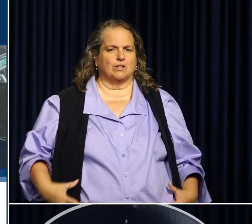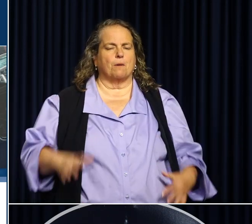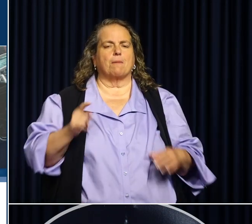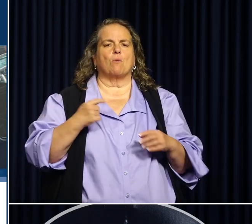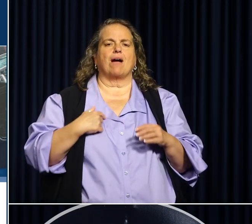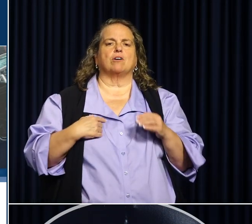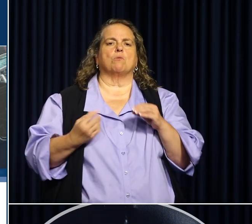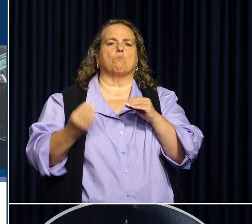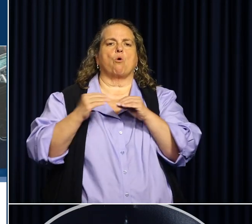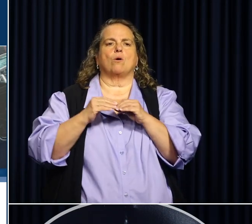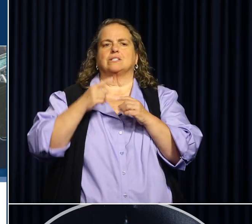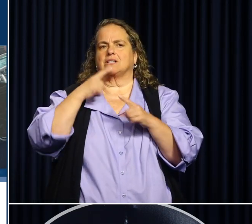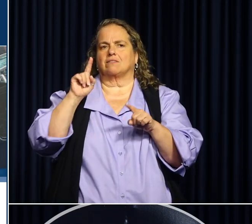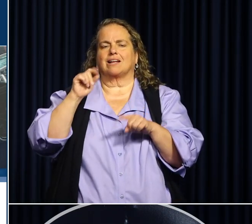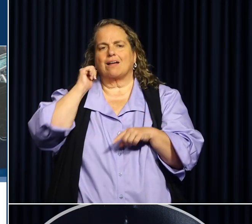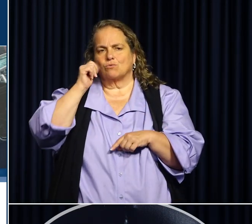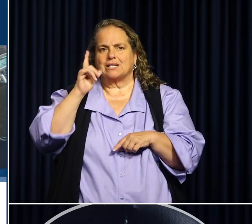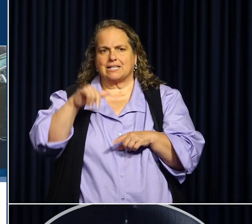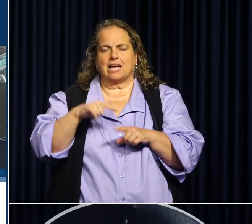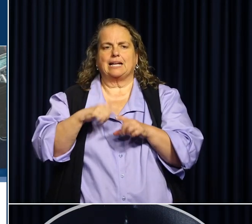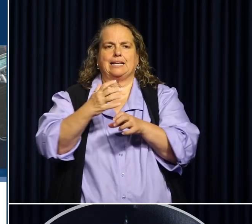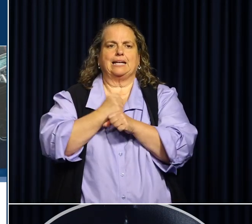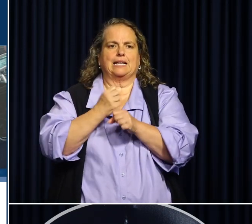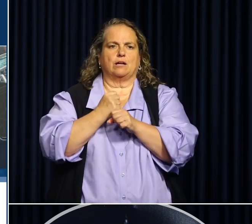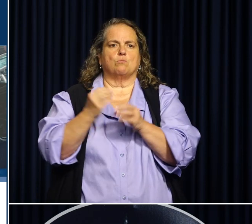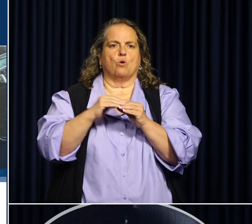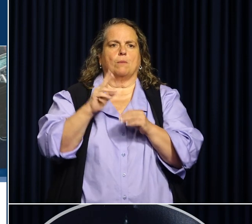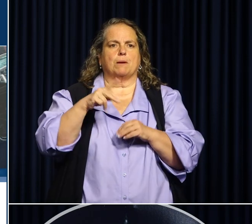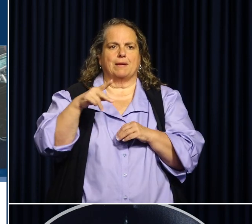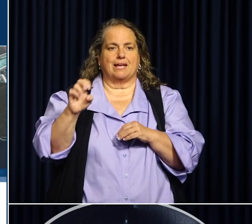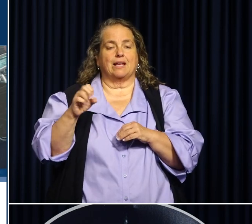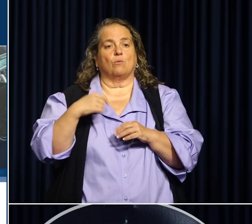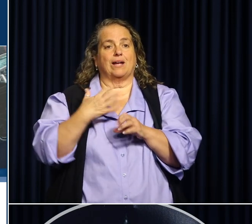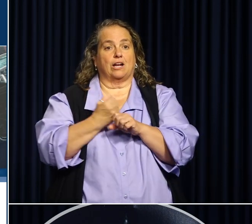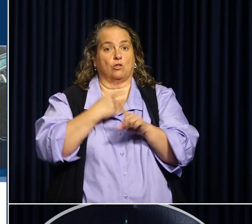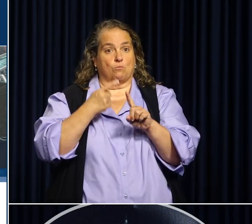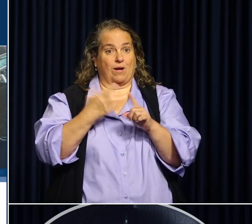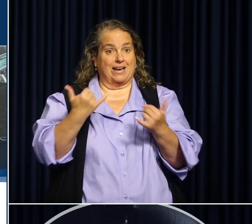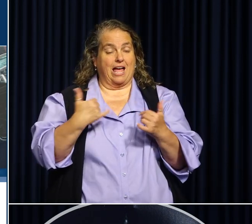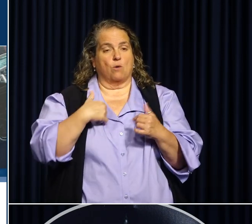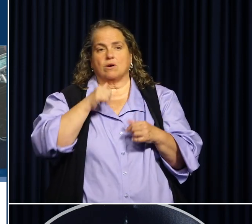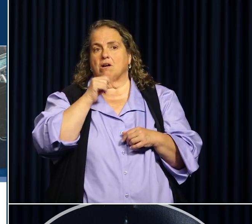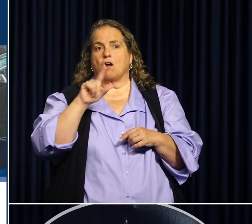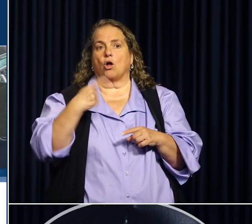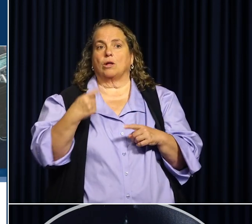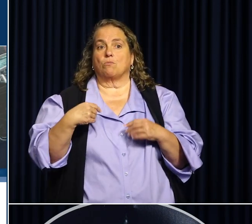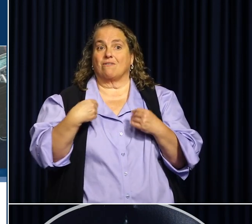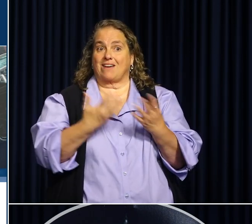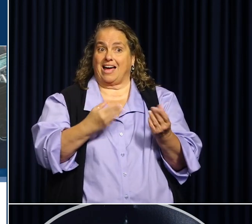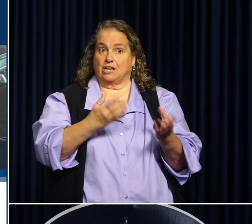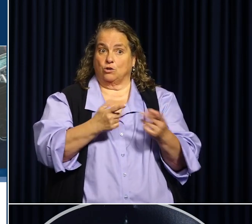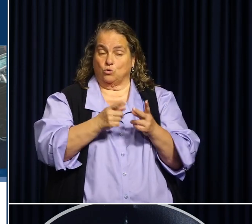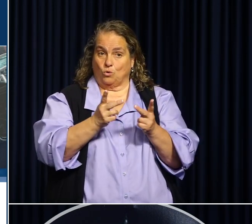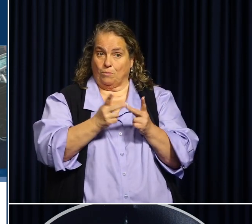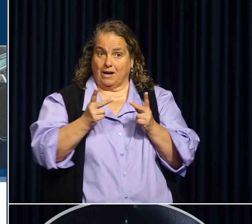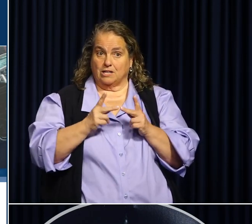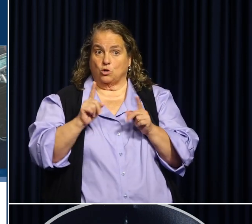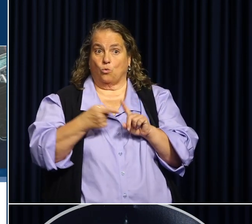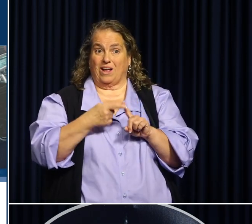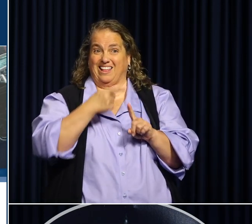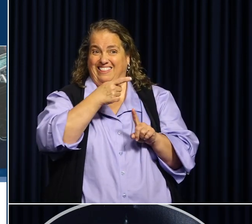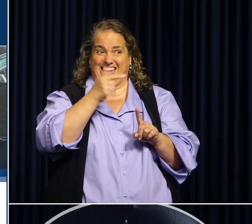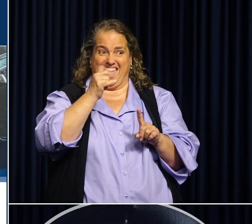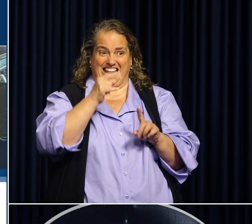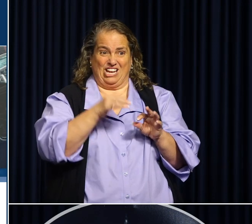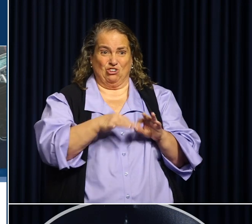more success on a daily basis, getting to a point where now we're not just providing to facilities when they are at the critical